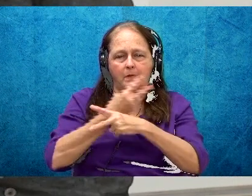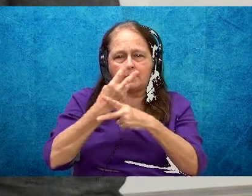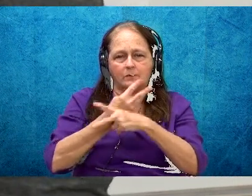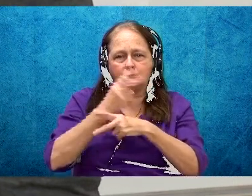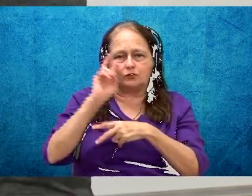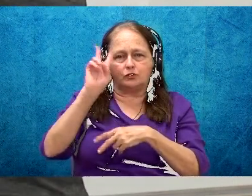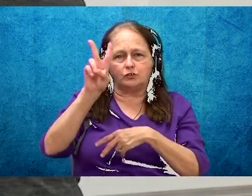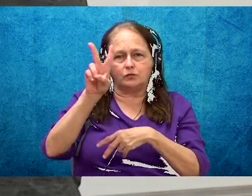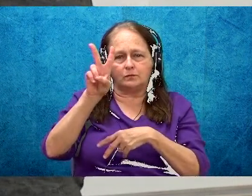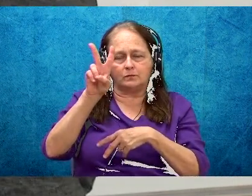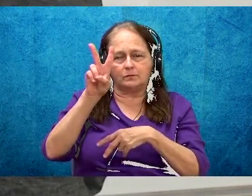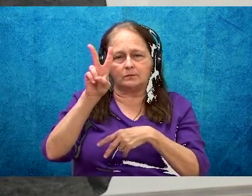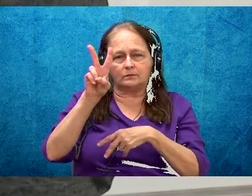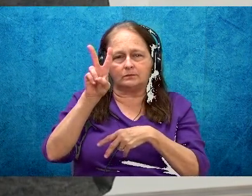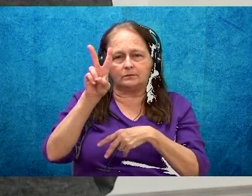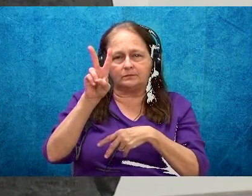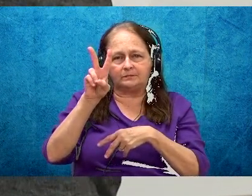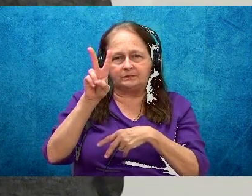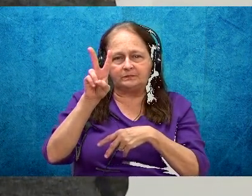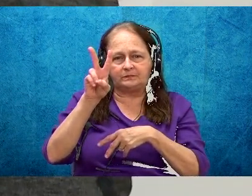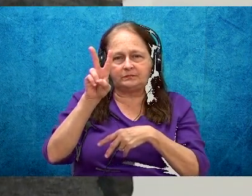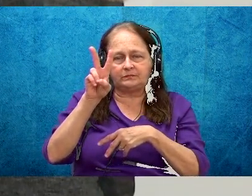by 2.